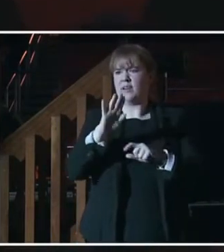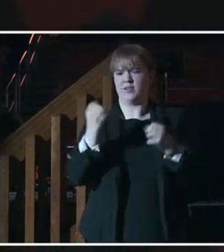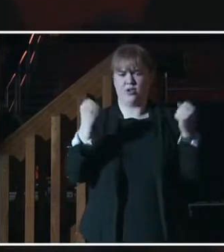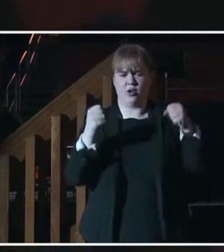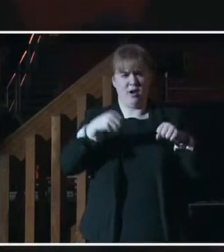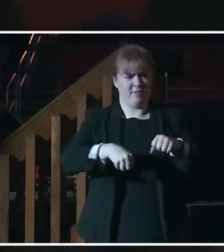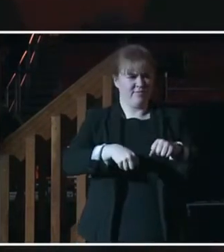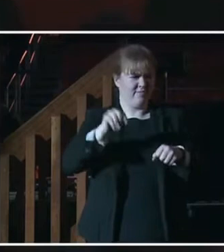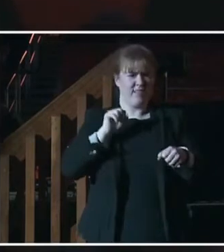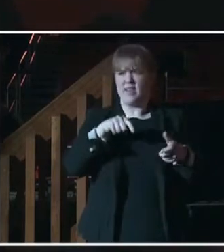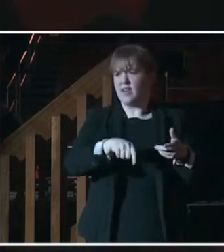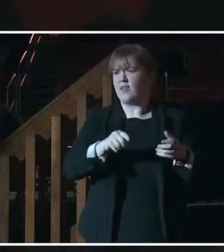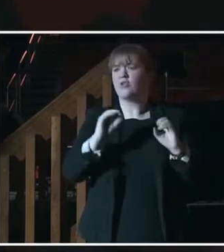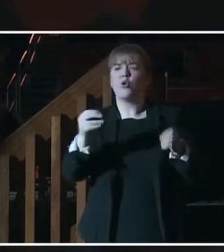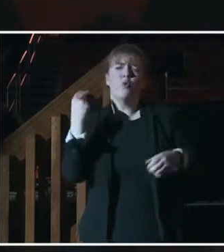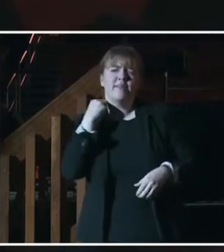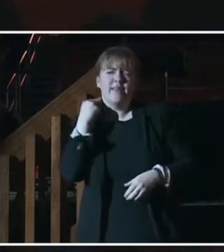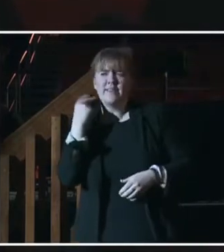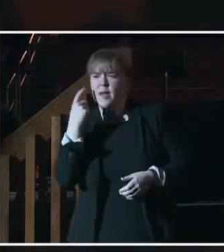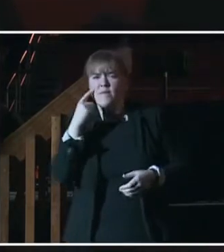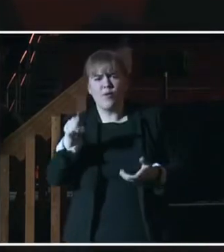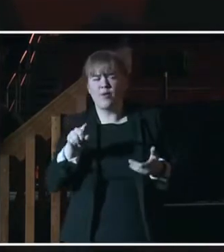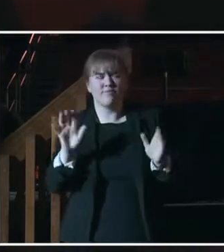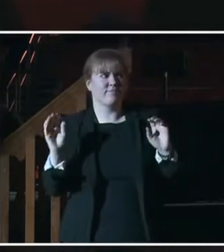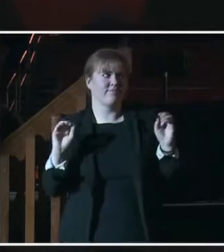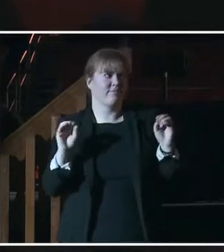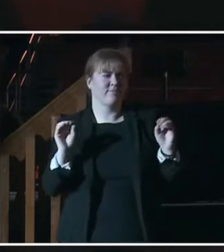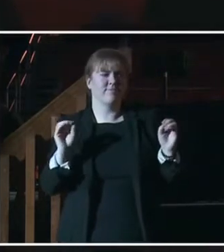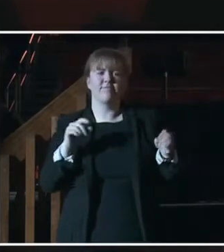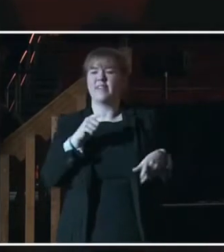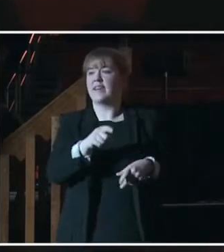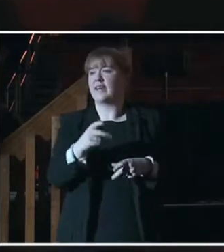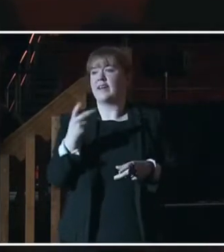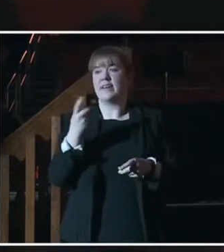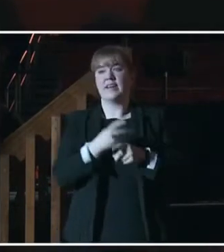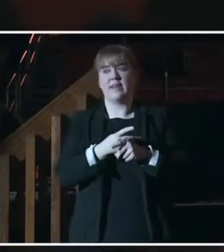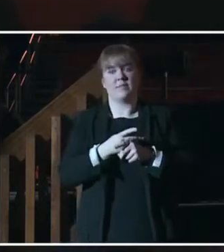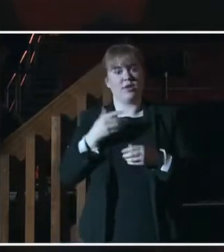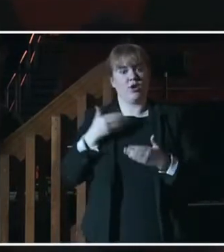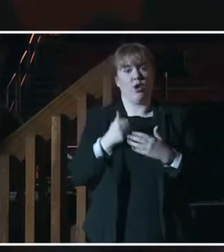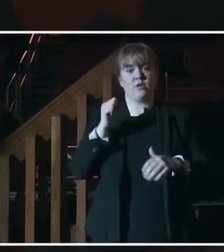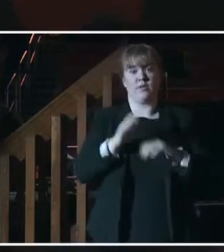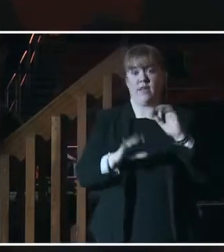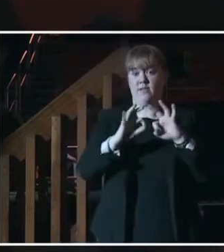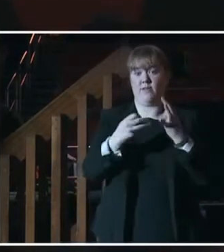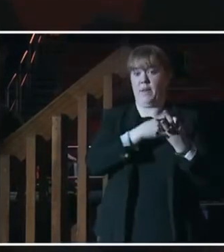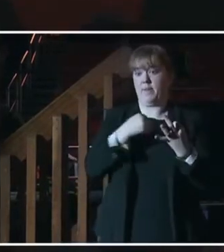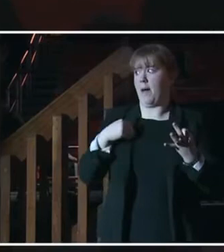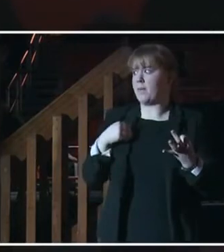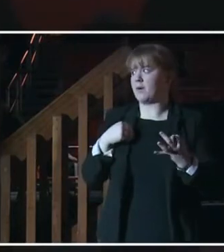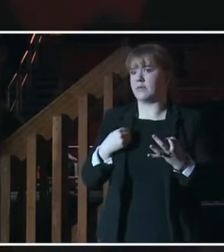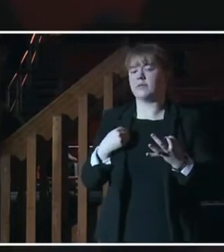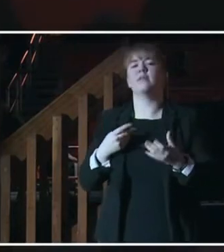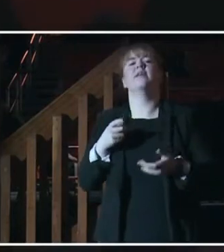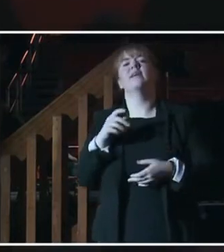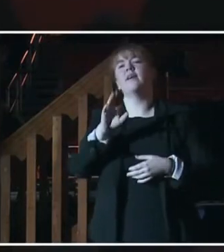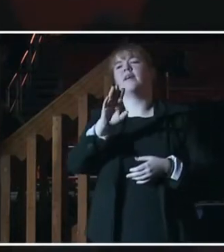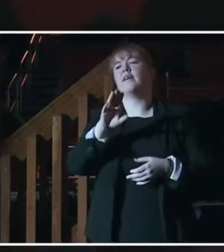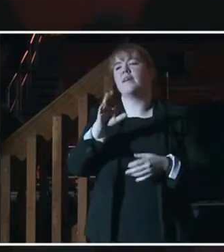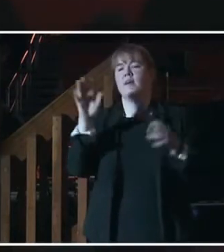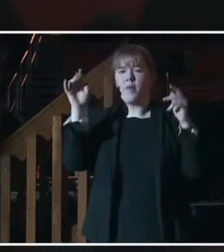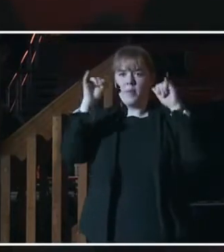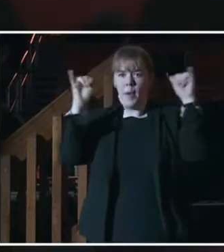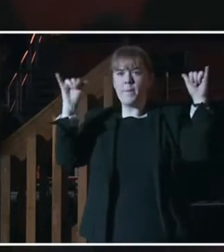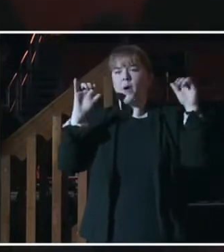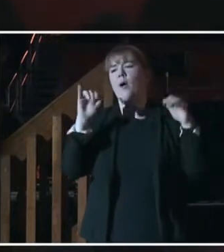There's no pet name for this bullhorn. There certainly should one. He keeps it closer than he keeps the family members. But the bullhorn stays